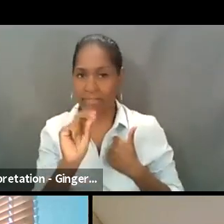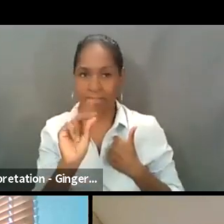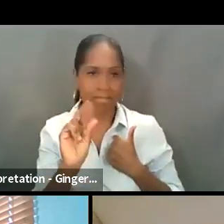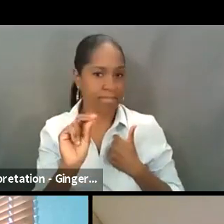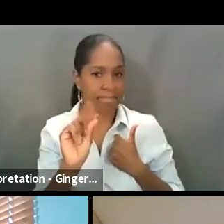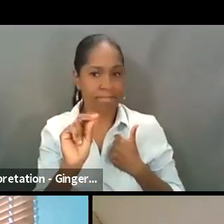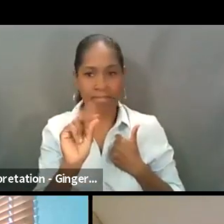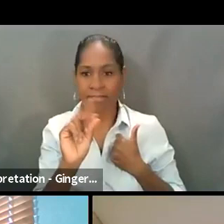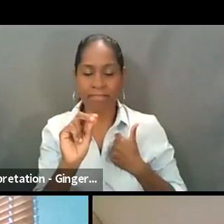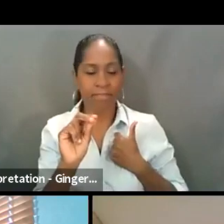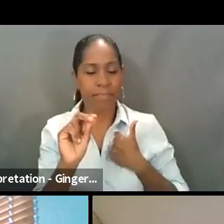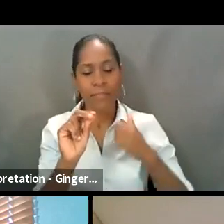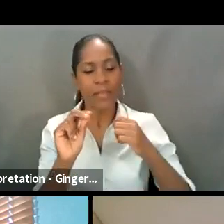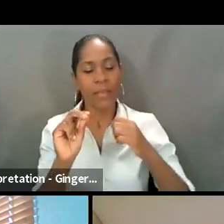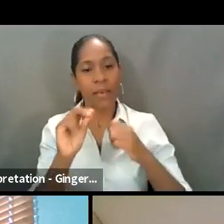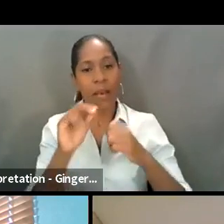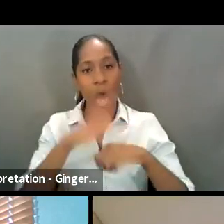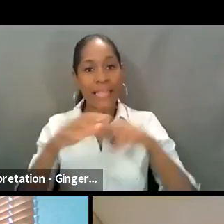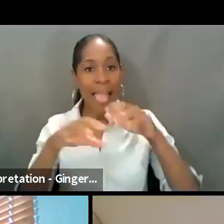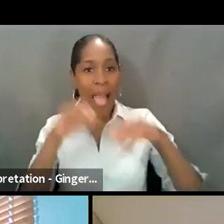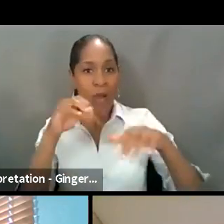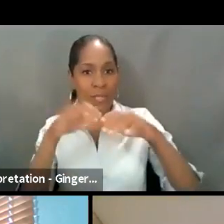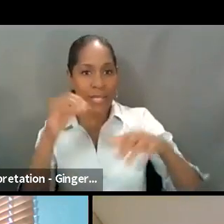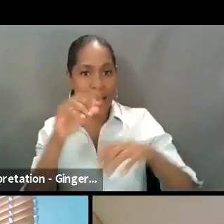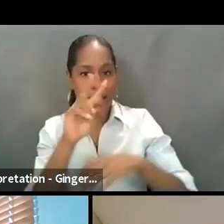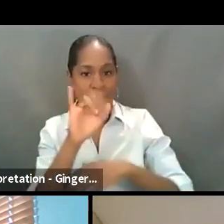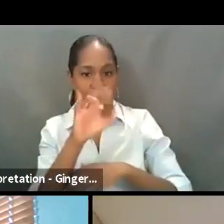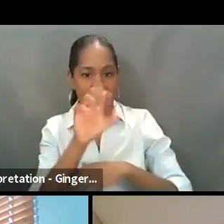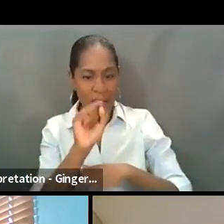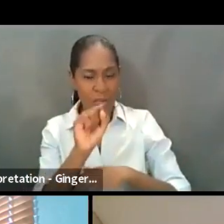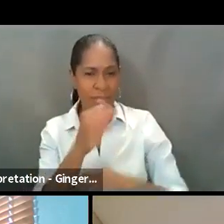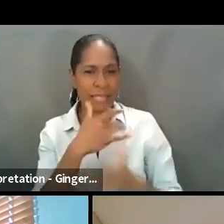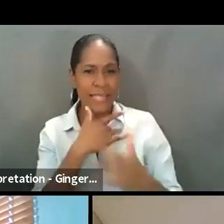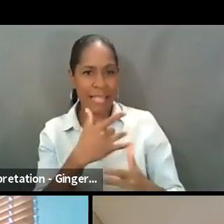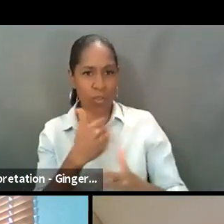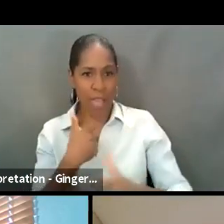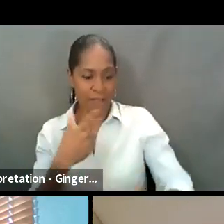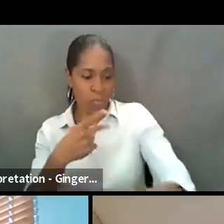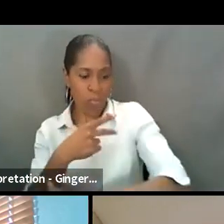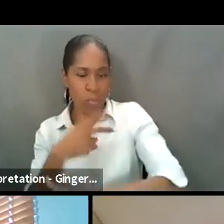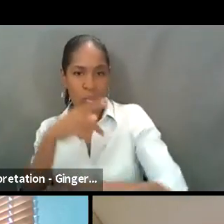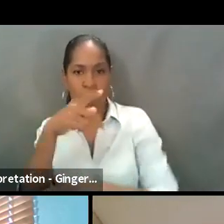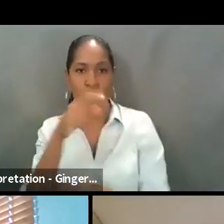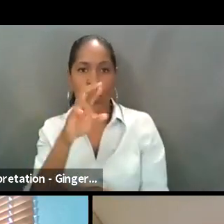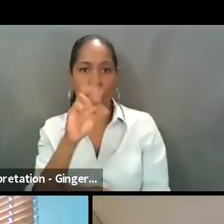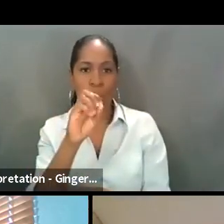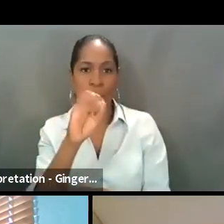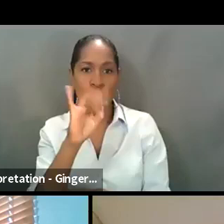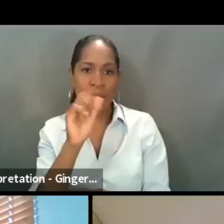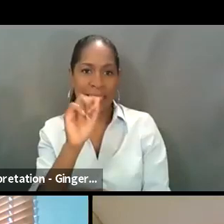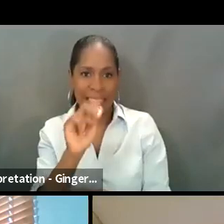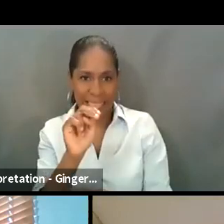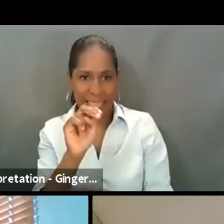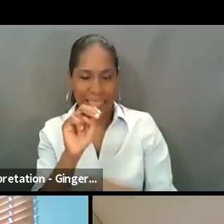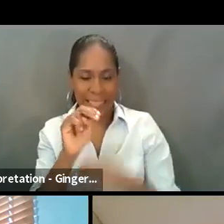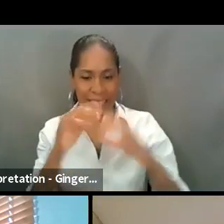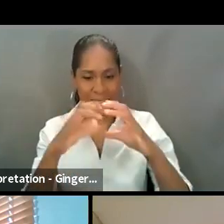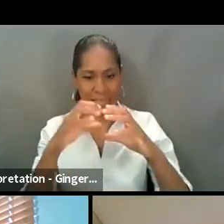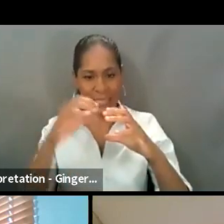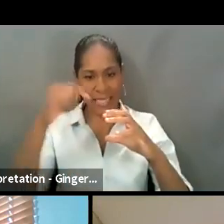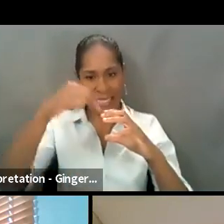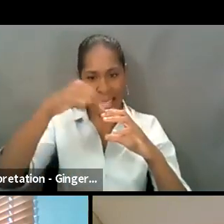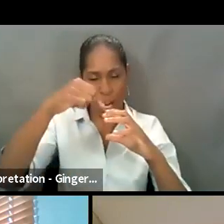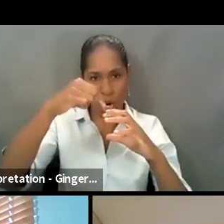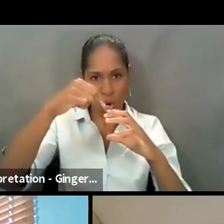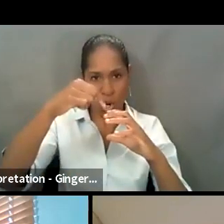on the outside of a virus. It kind of usually lives in a little capsule, like a spaceship, or like it's the metal